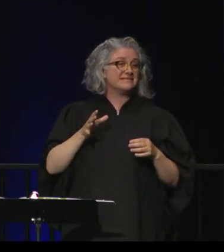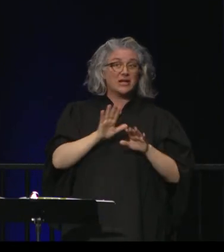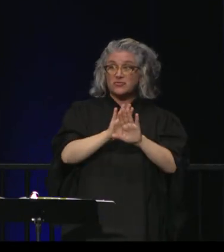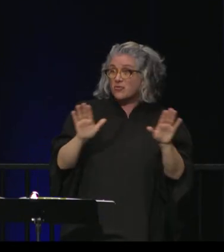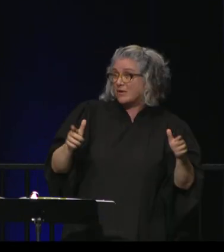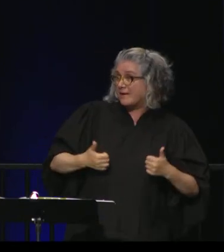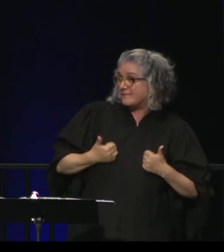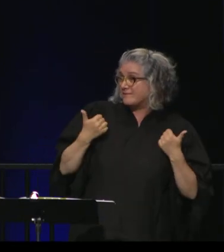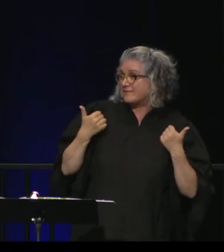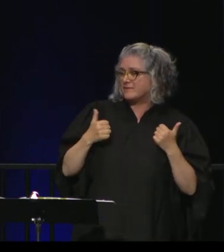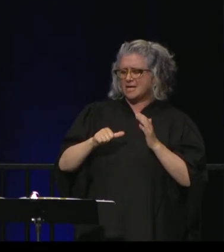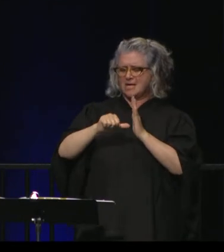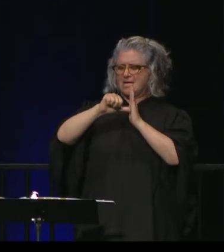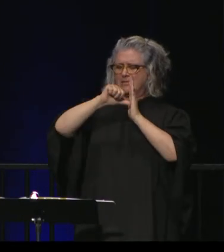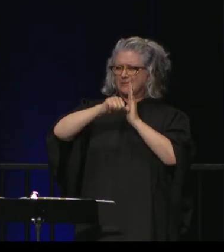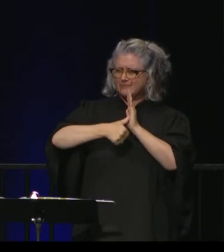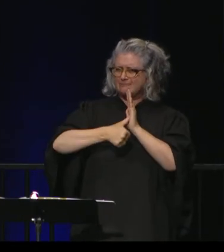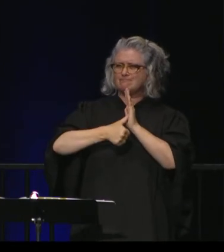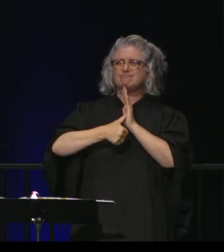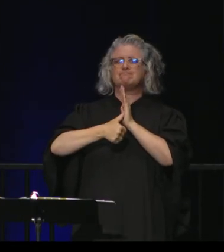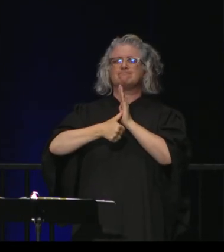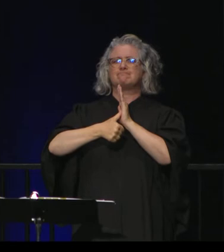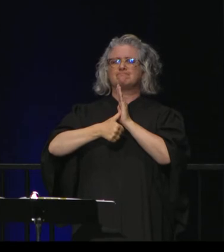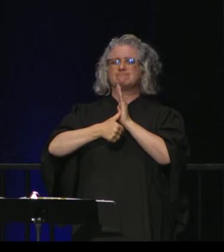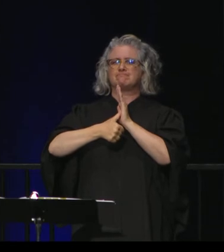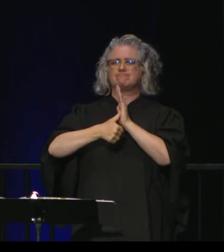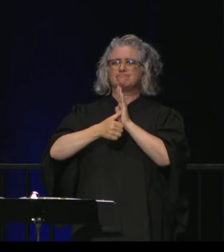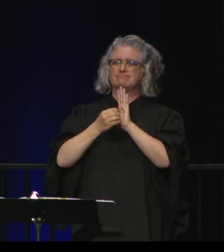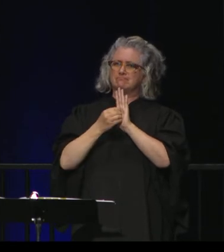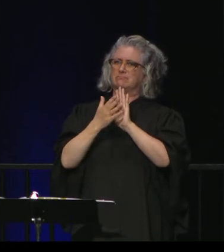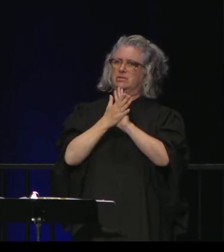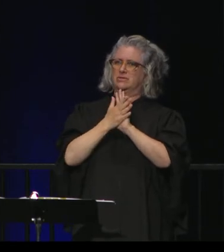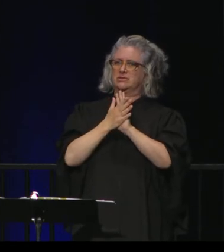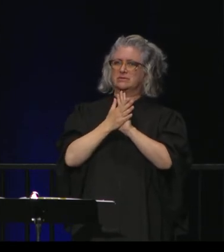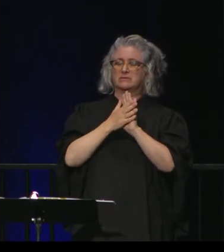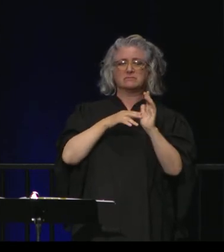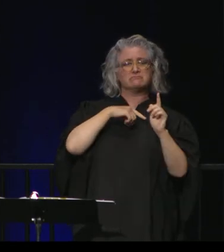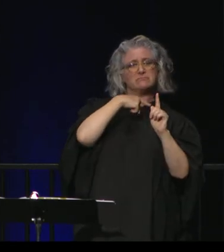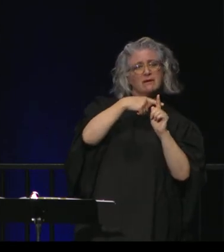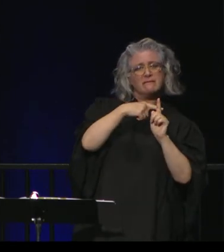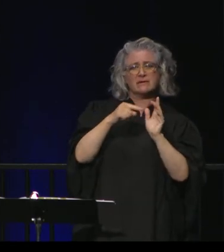marked by both good fortune and sometimes by misfortune.